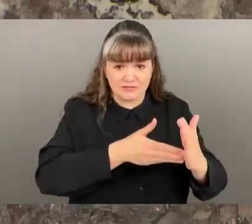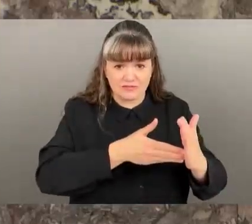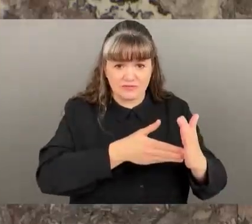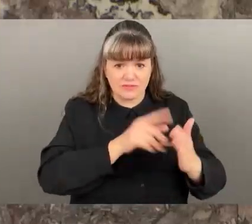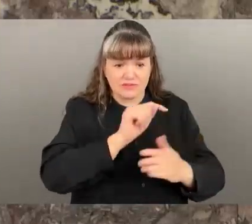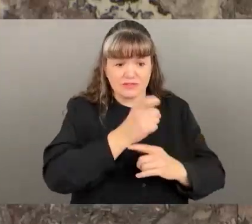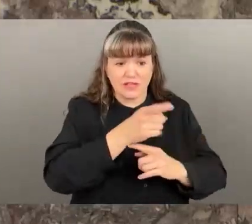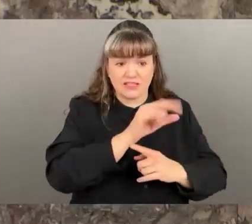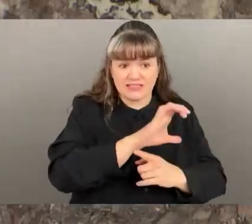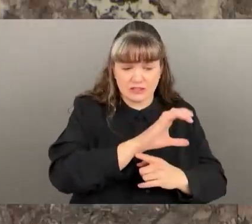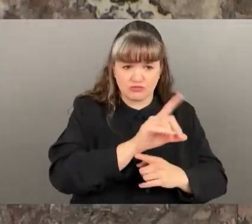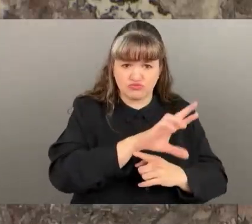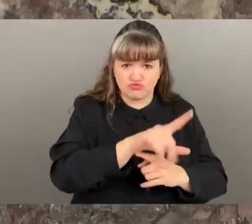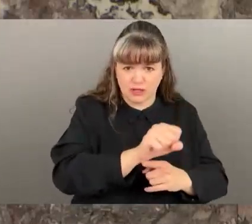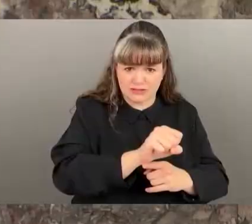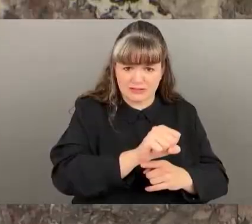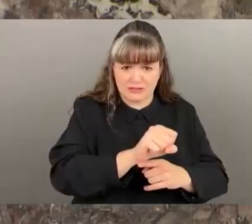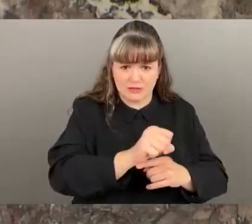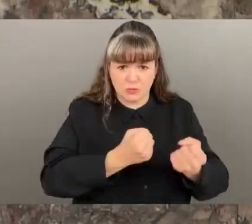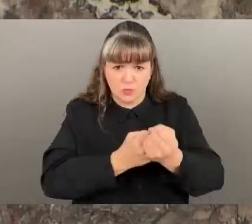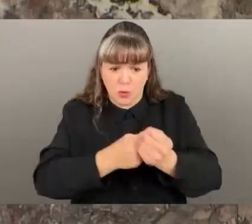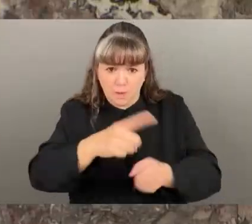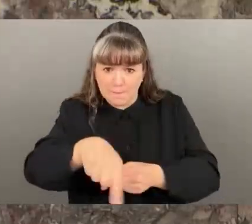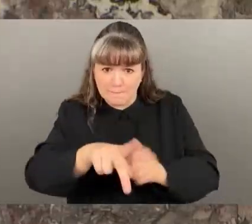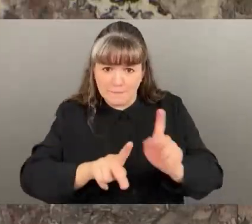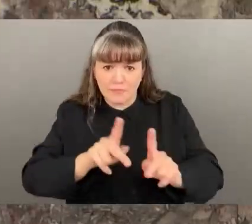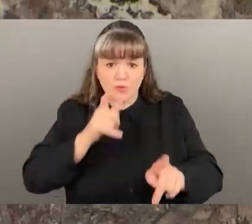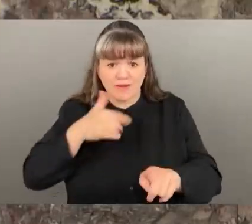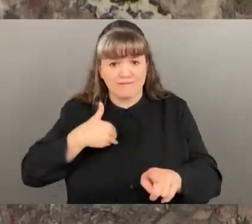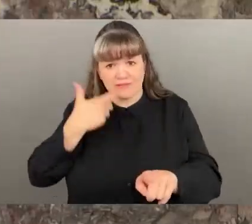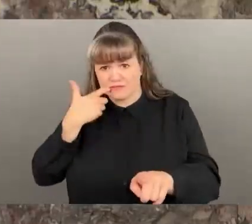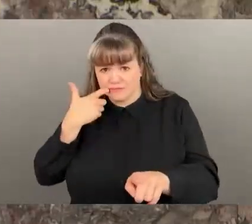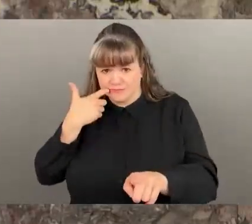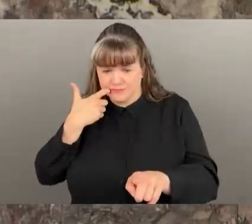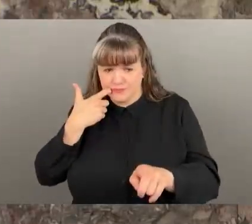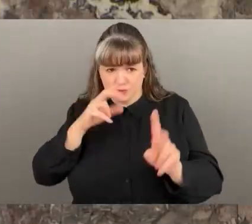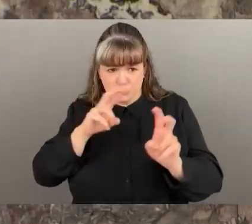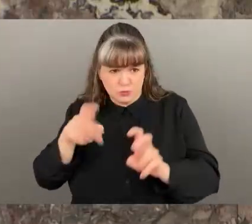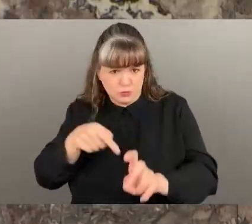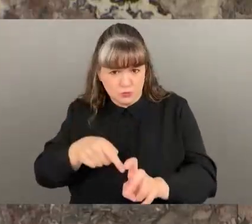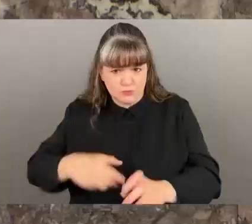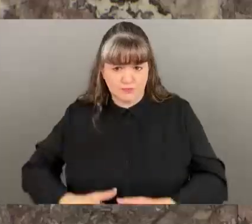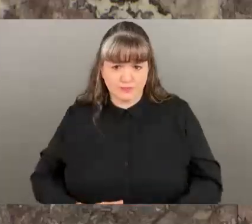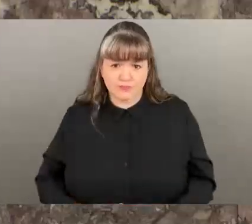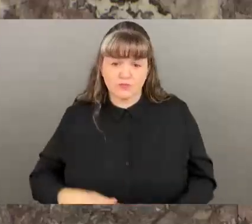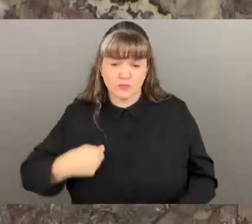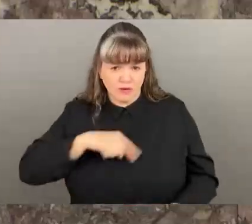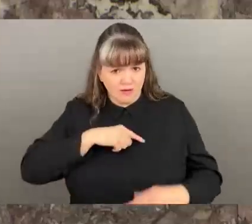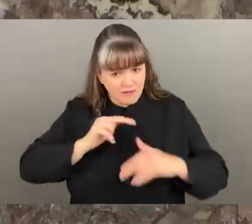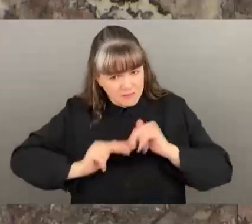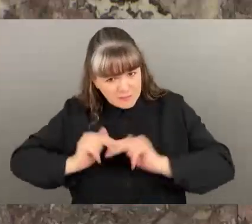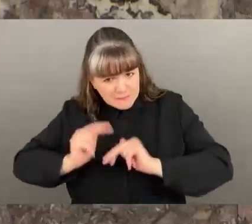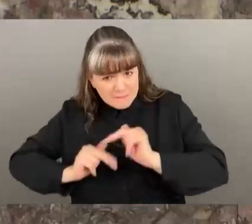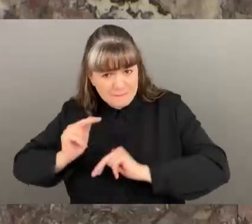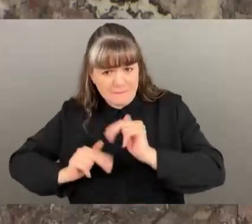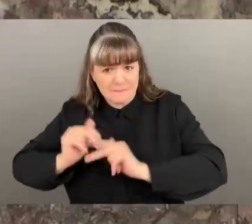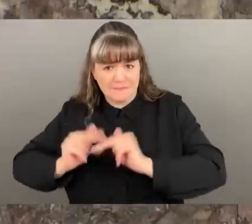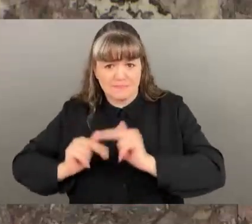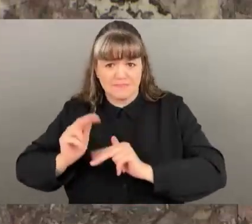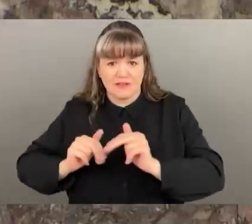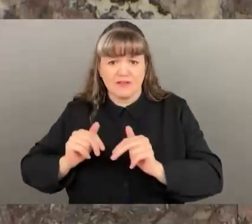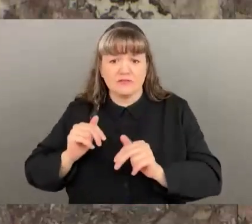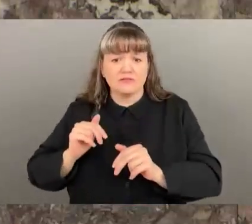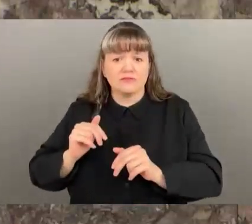issues. Madam Speaker, we're building the Road to Recovery model, a seamless continuum